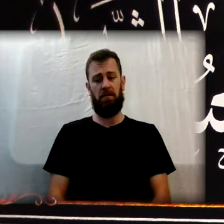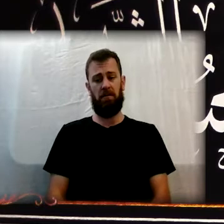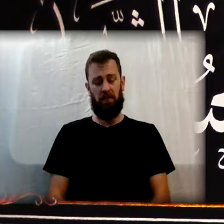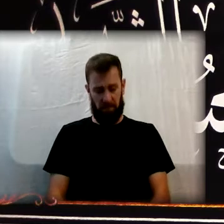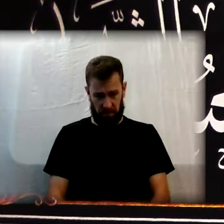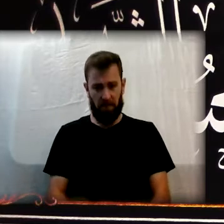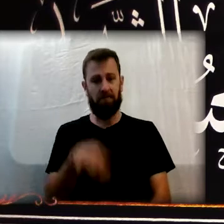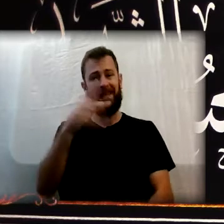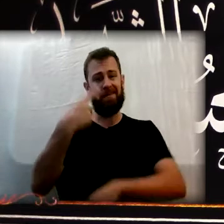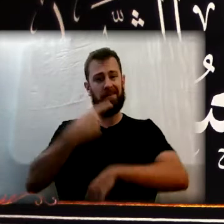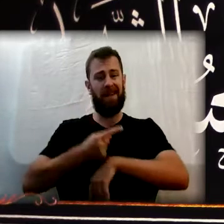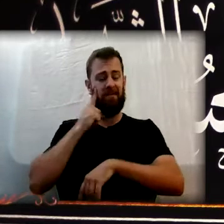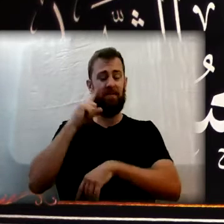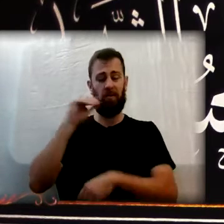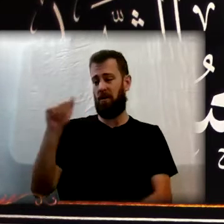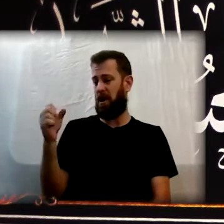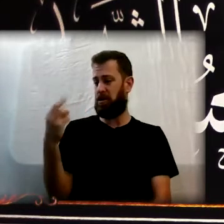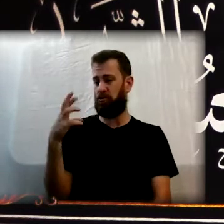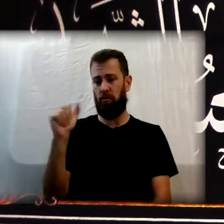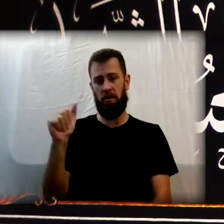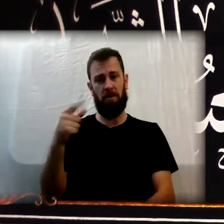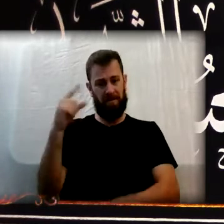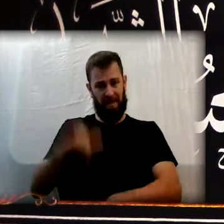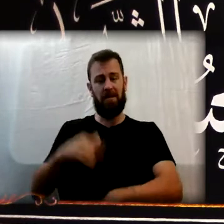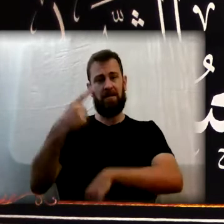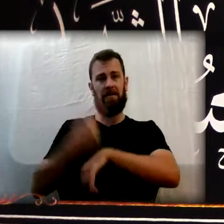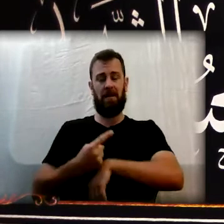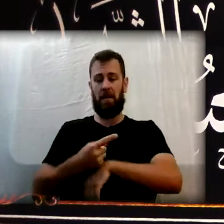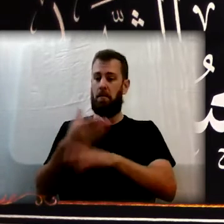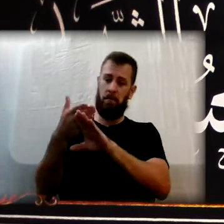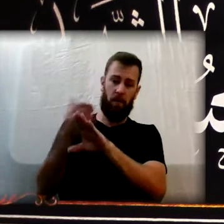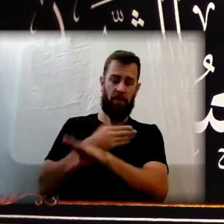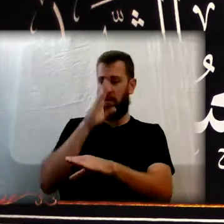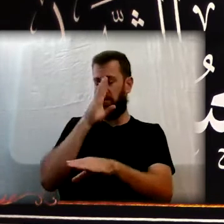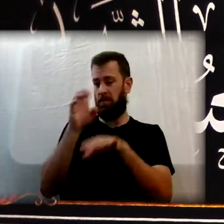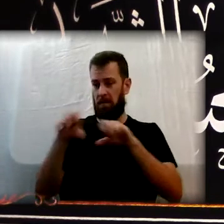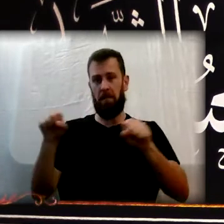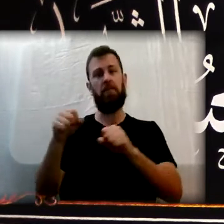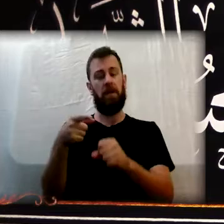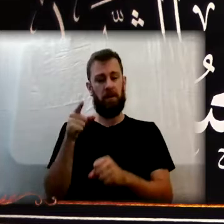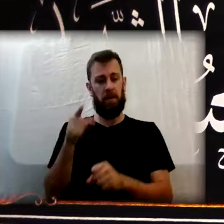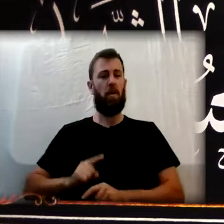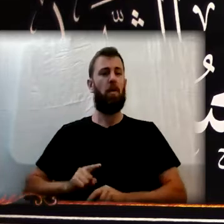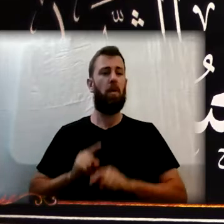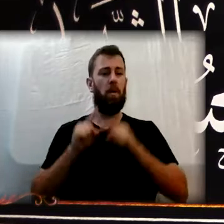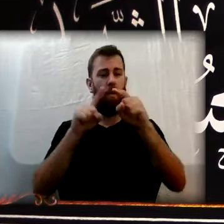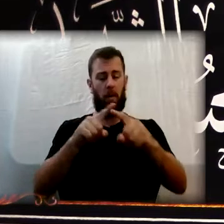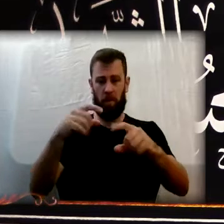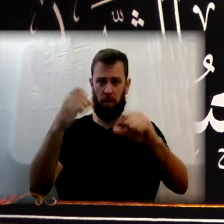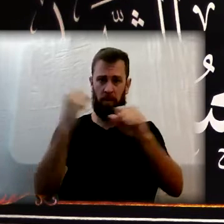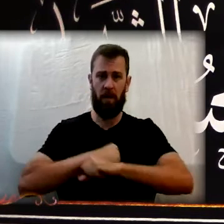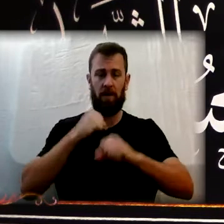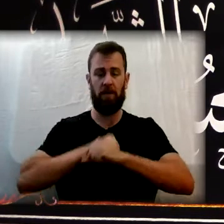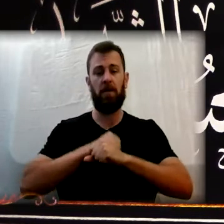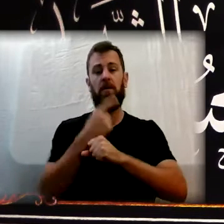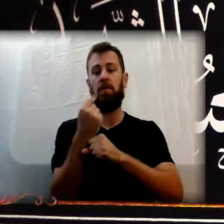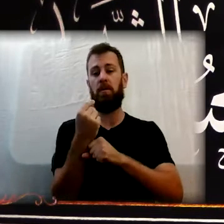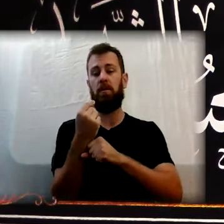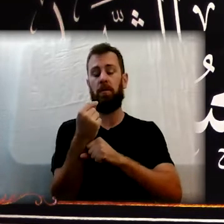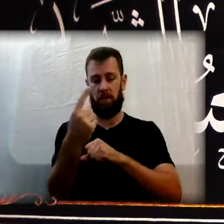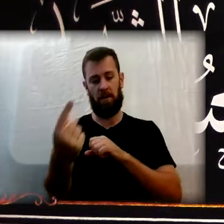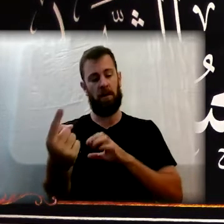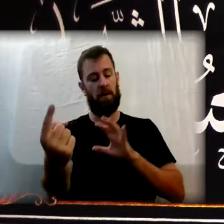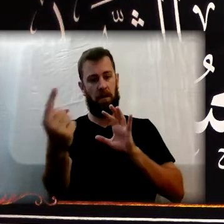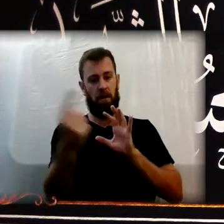It is said that on the day of Ashura, before Imam al-Husayn goes into the battlefield, he comes for